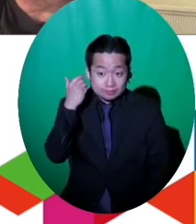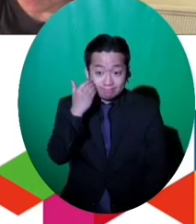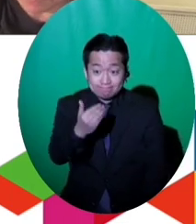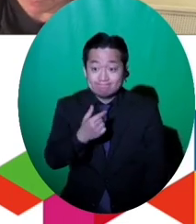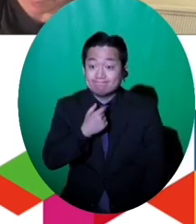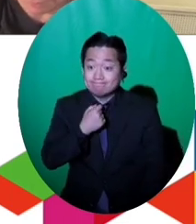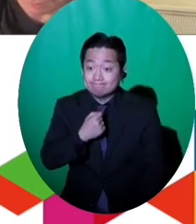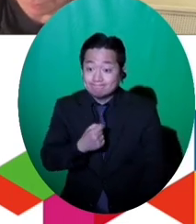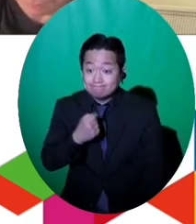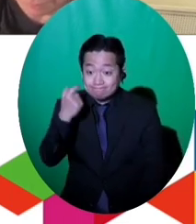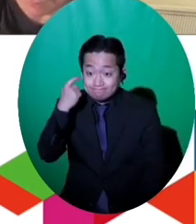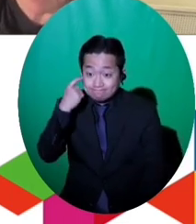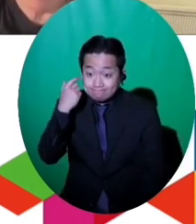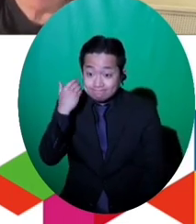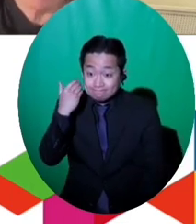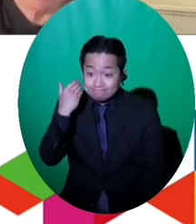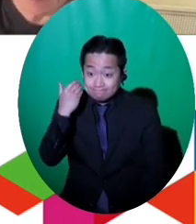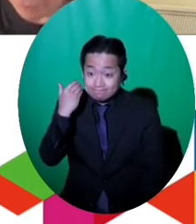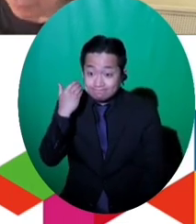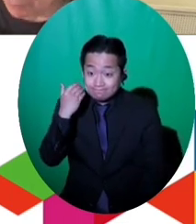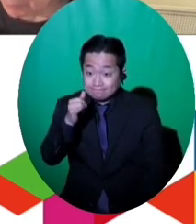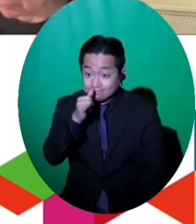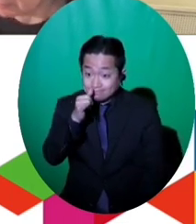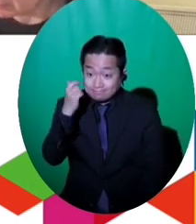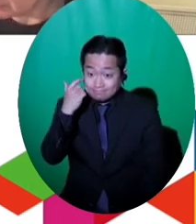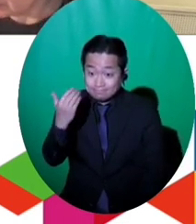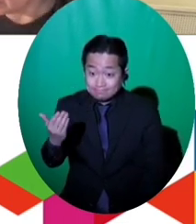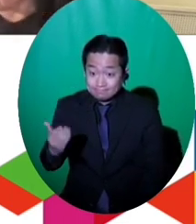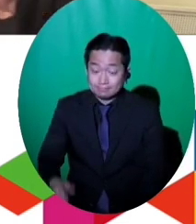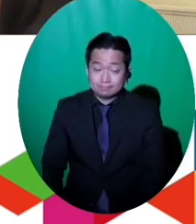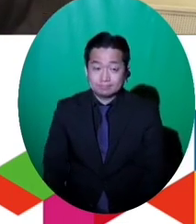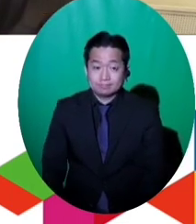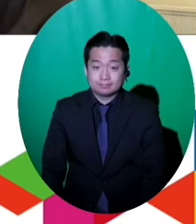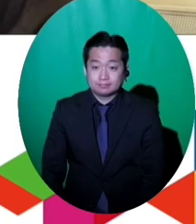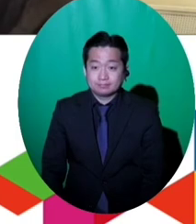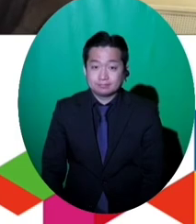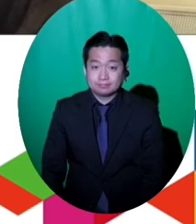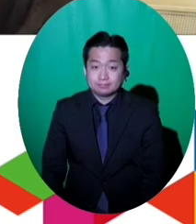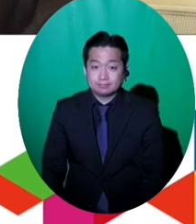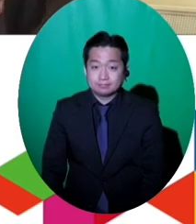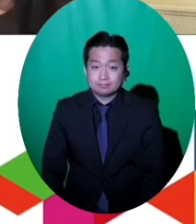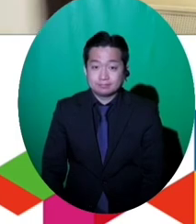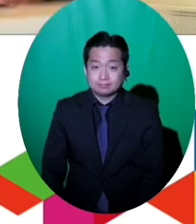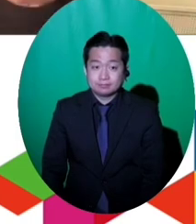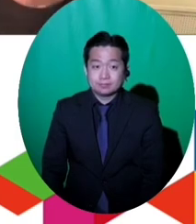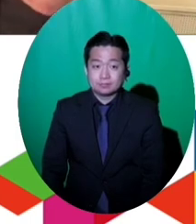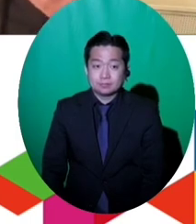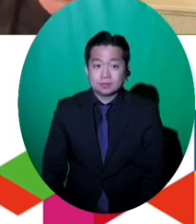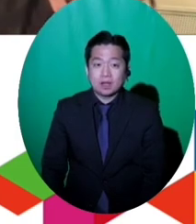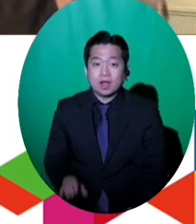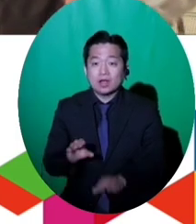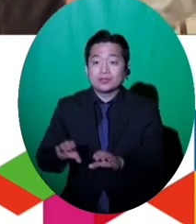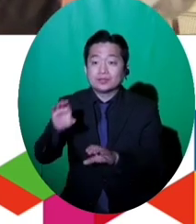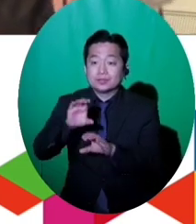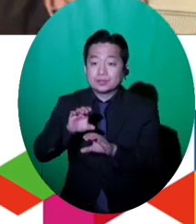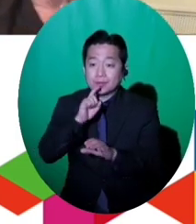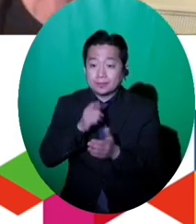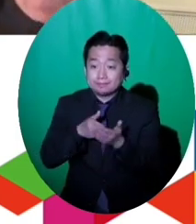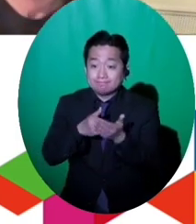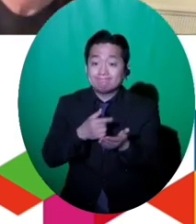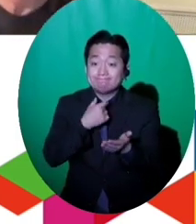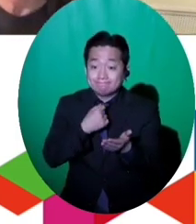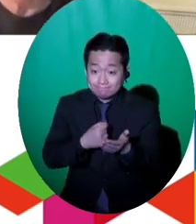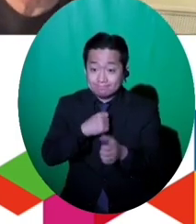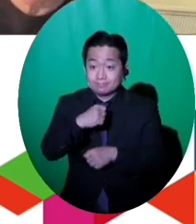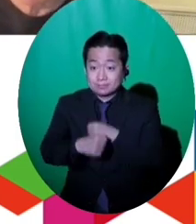your questions or the comments. Taeyoon, do you have any like the questions to the other